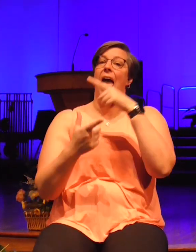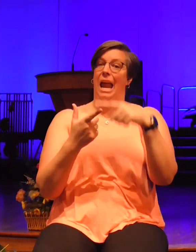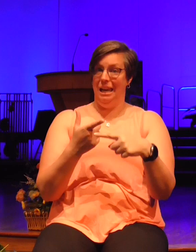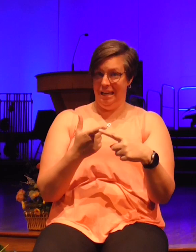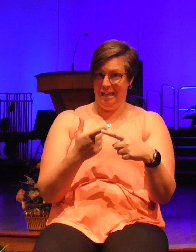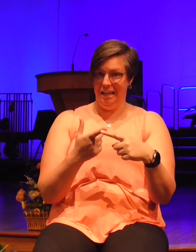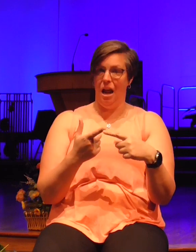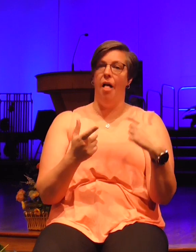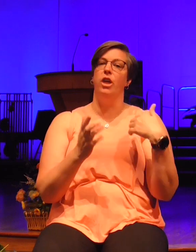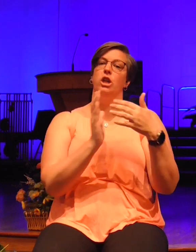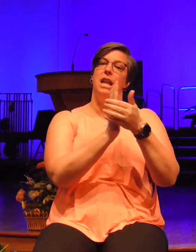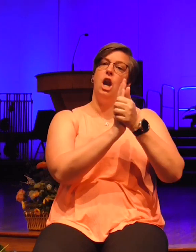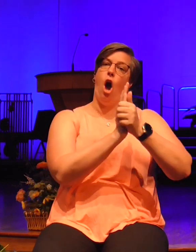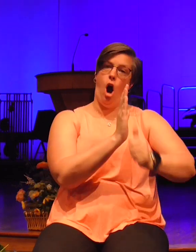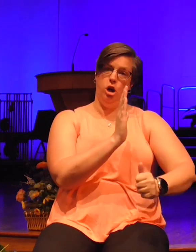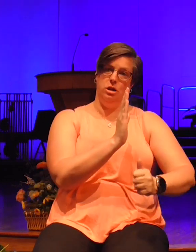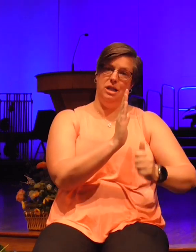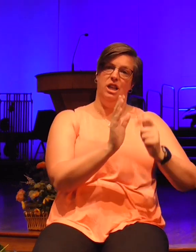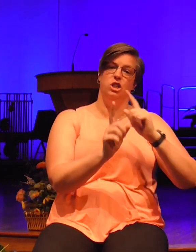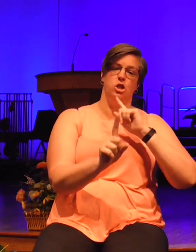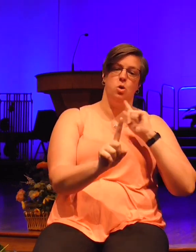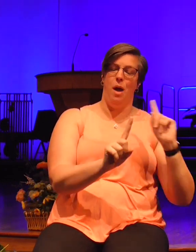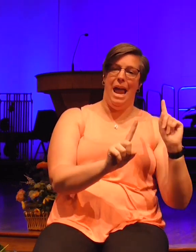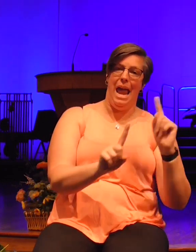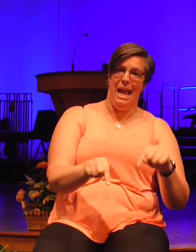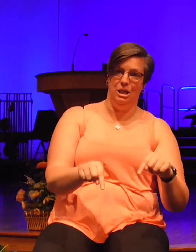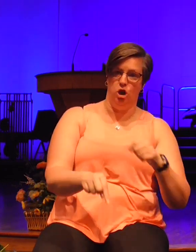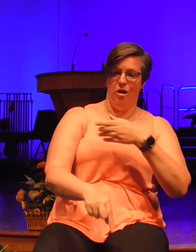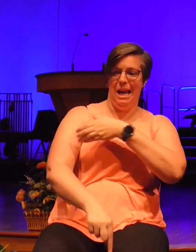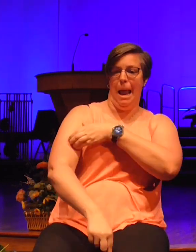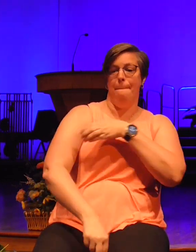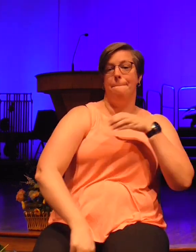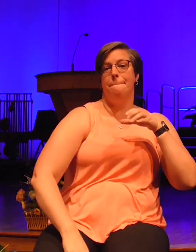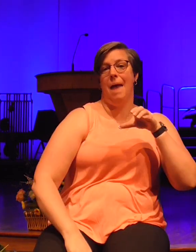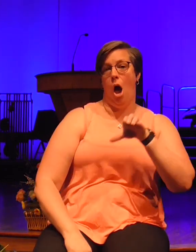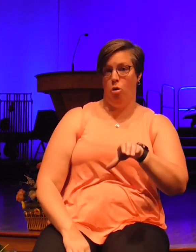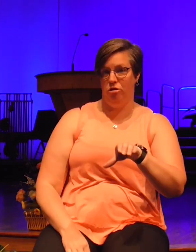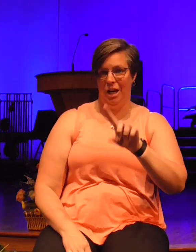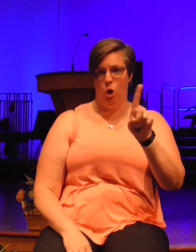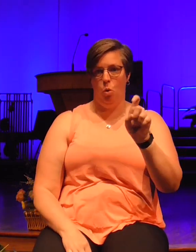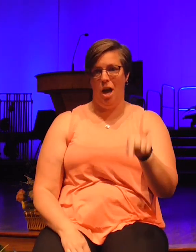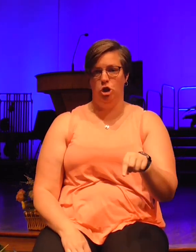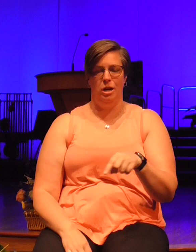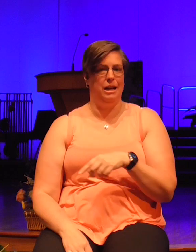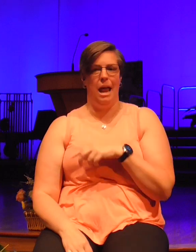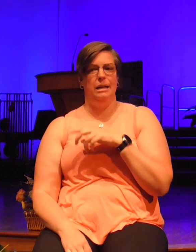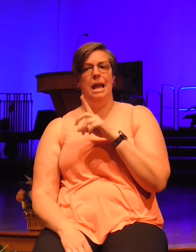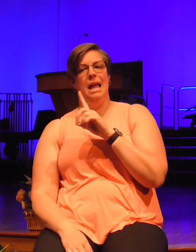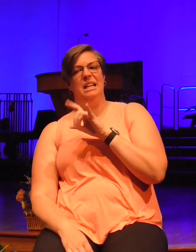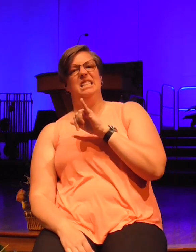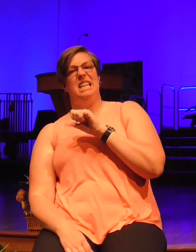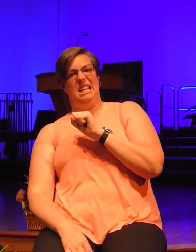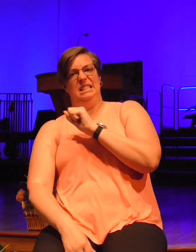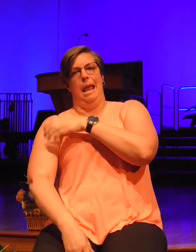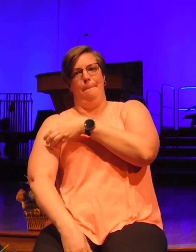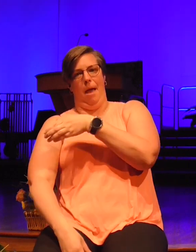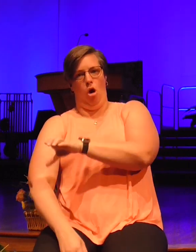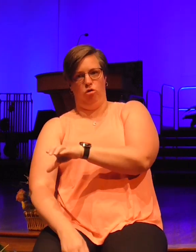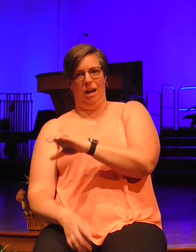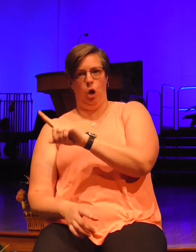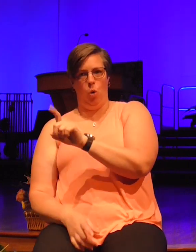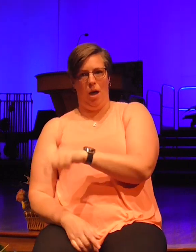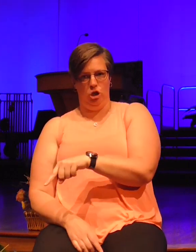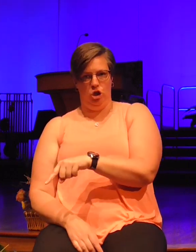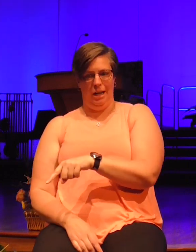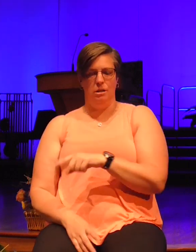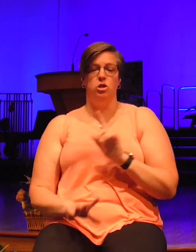is an art to answering empowering questions versus disempowering questions. And the great challenge in